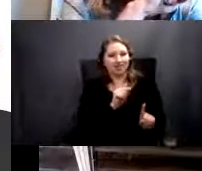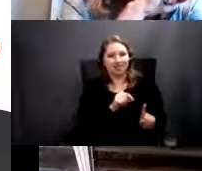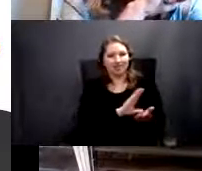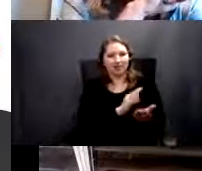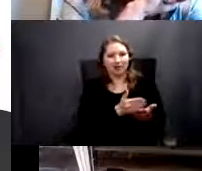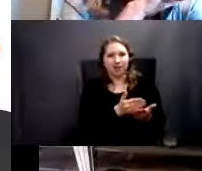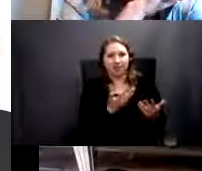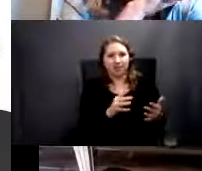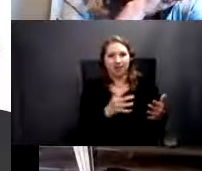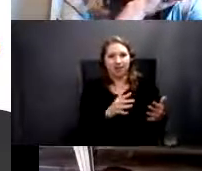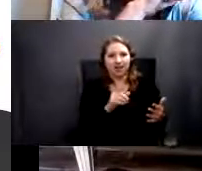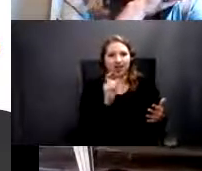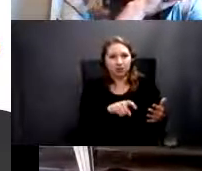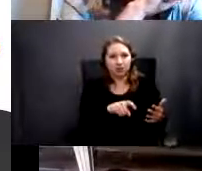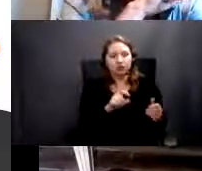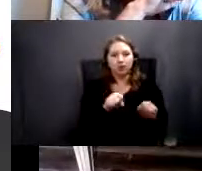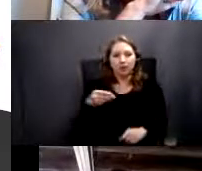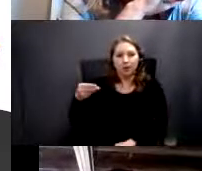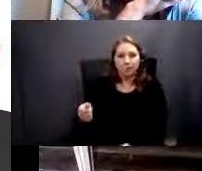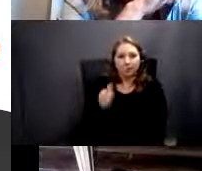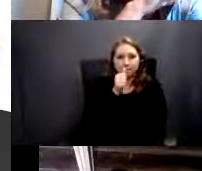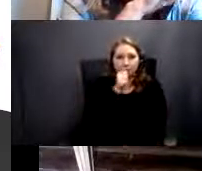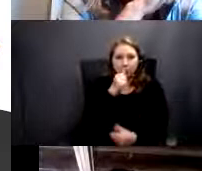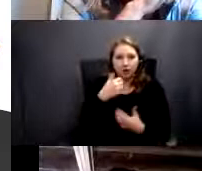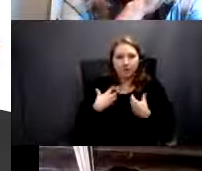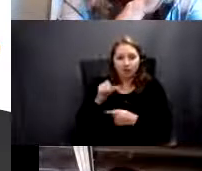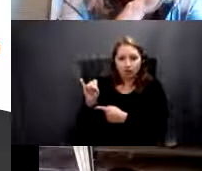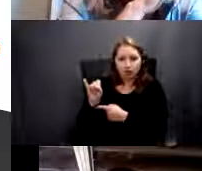to pay for private health insurance before I can quit teaching.